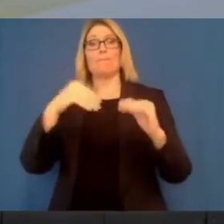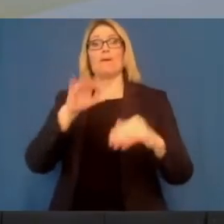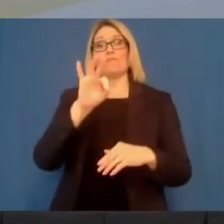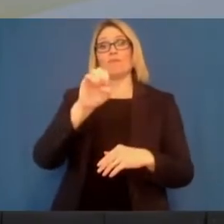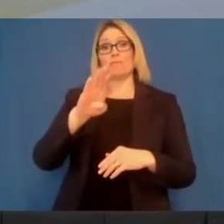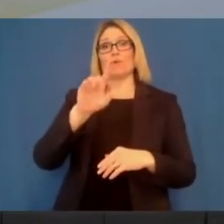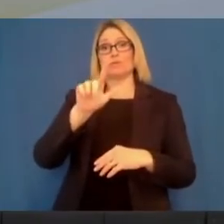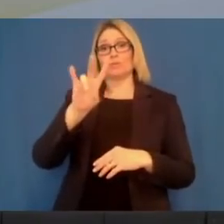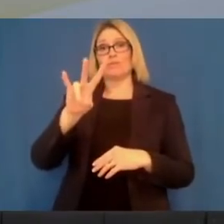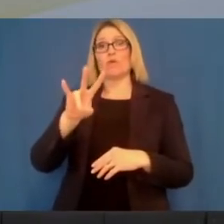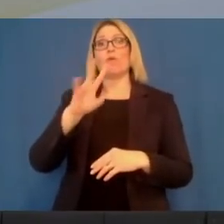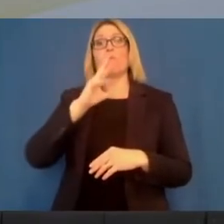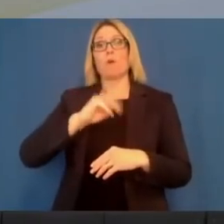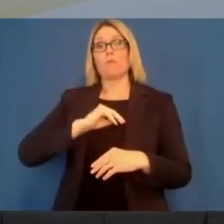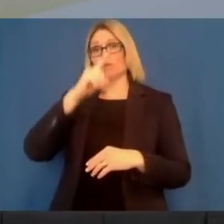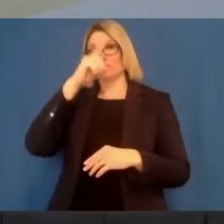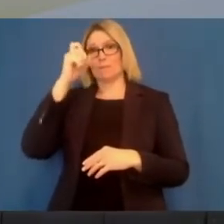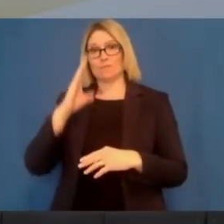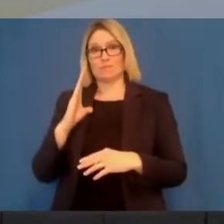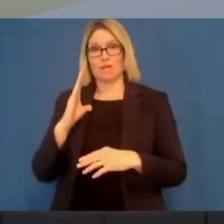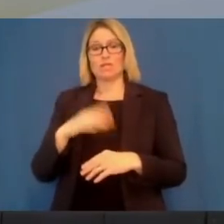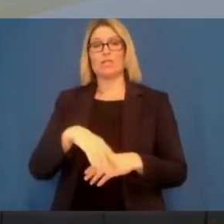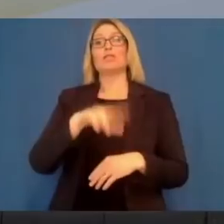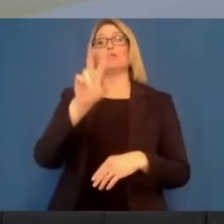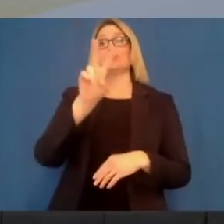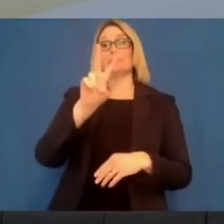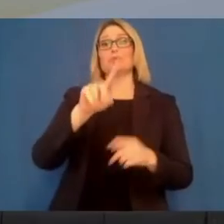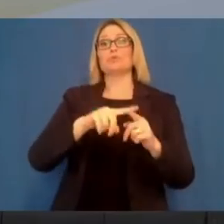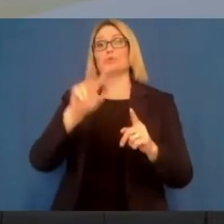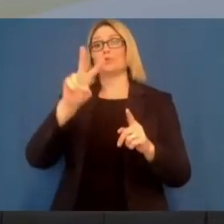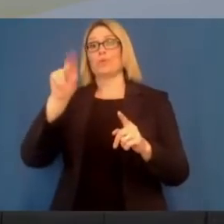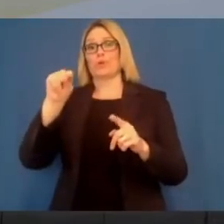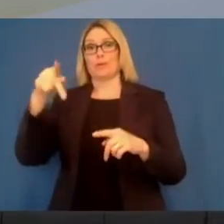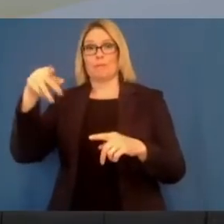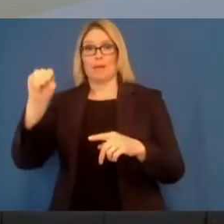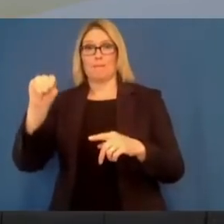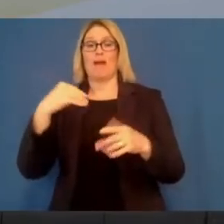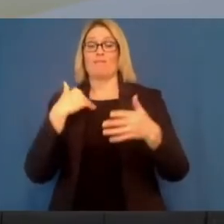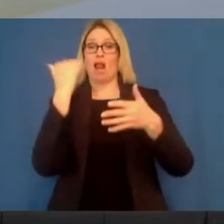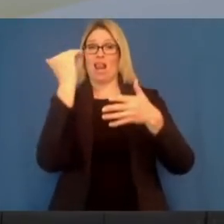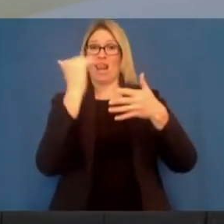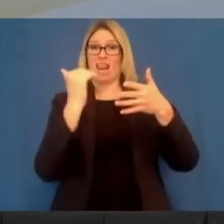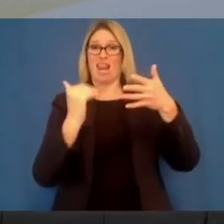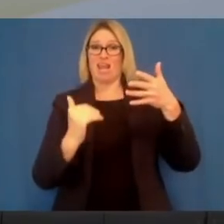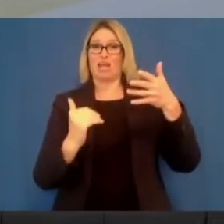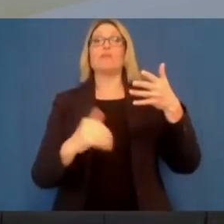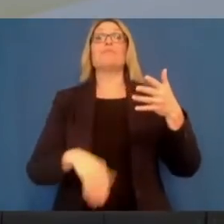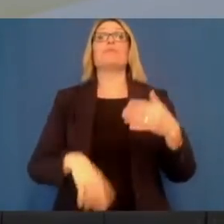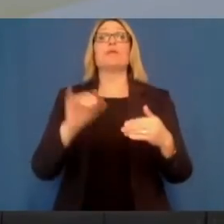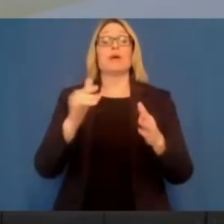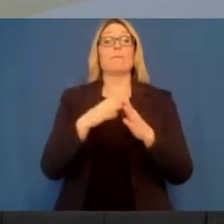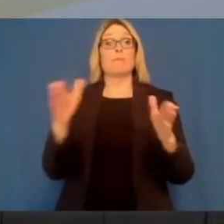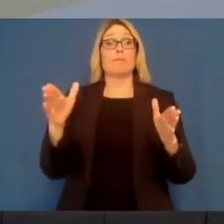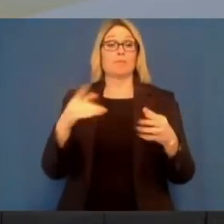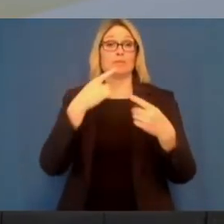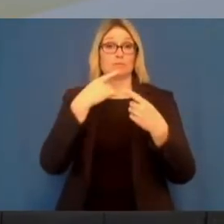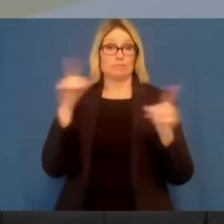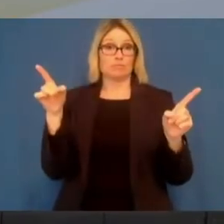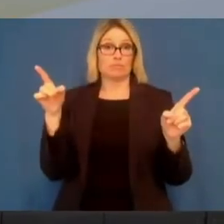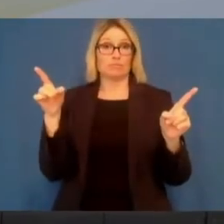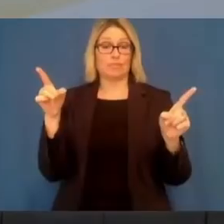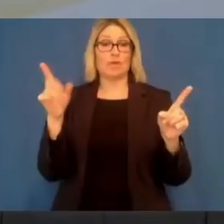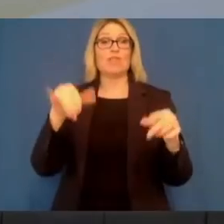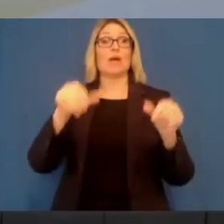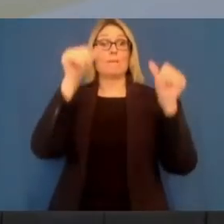27th, Walmart in Summerside, between 2 and 2:30 p.m. The previously announced public notifications are posted